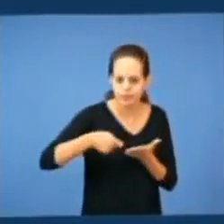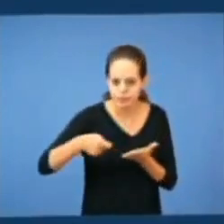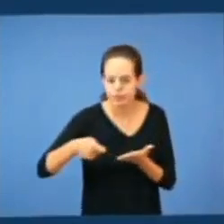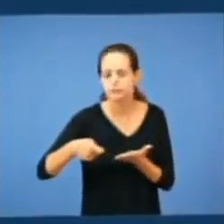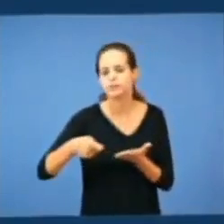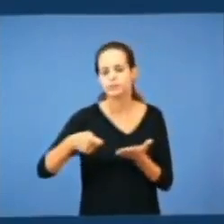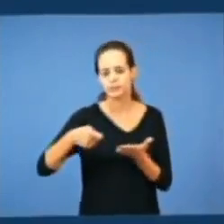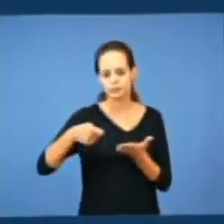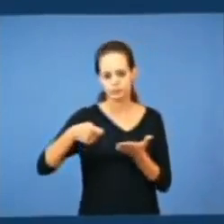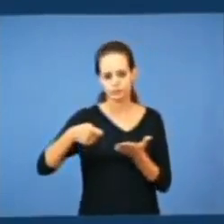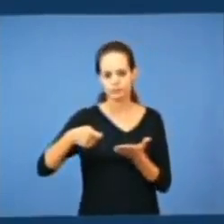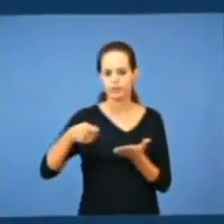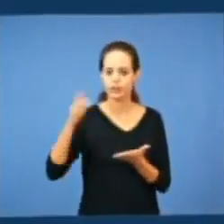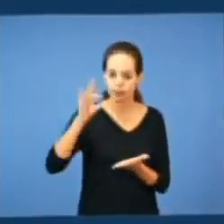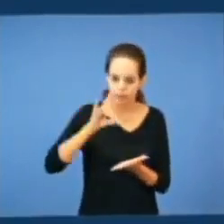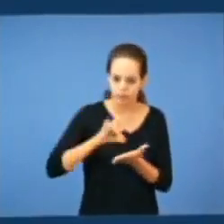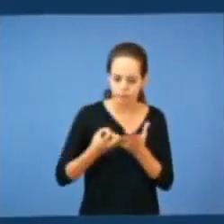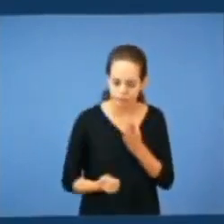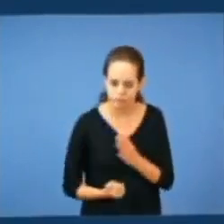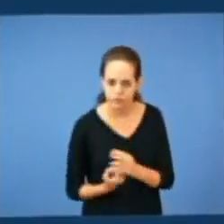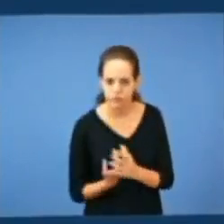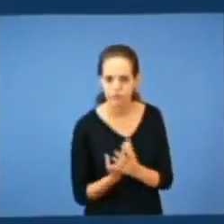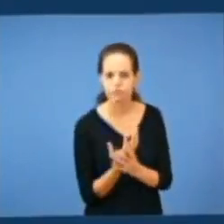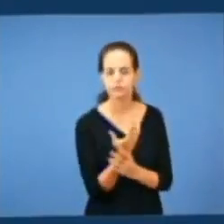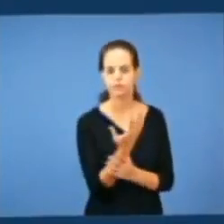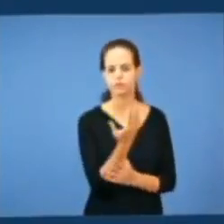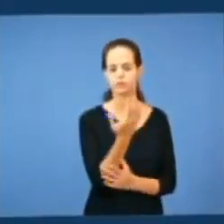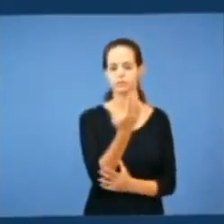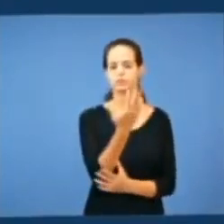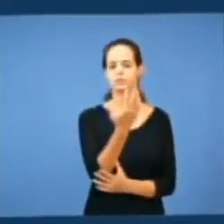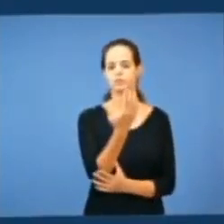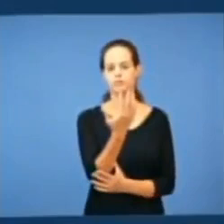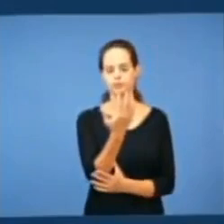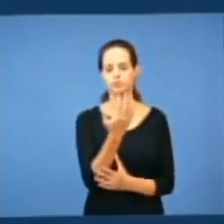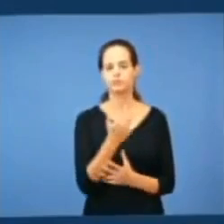Ever since the origin.